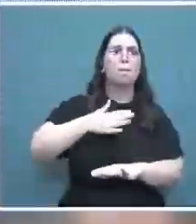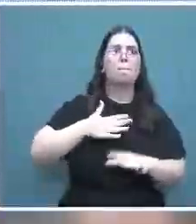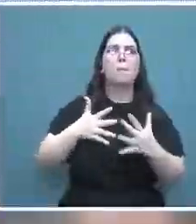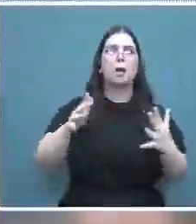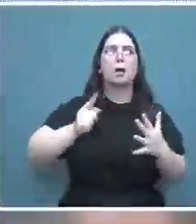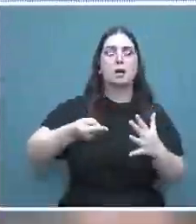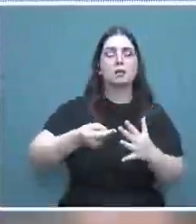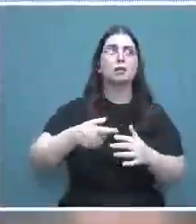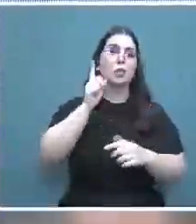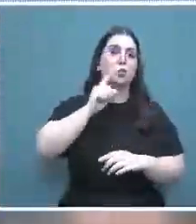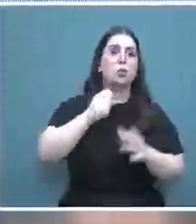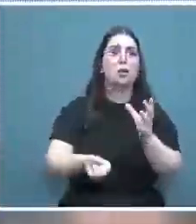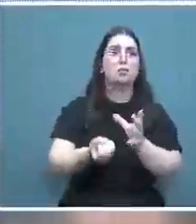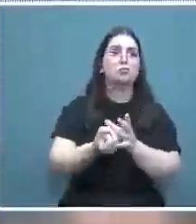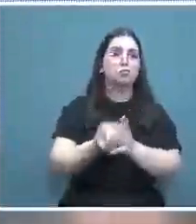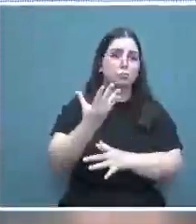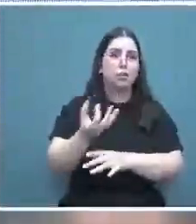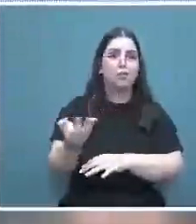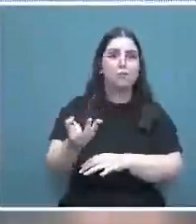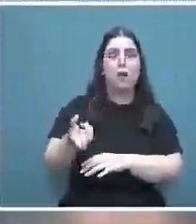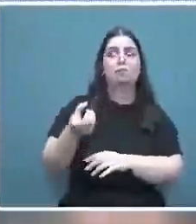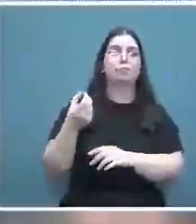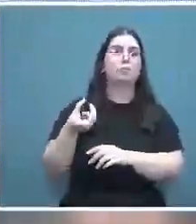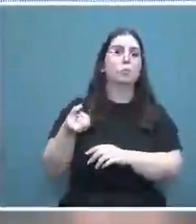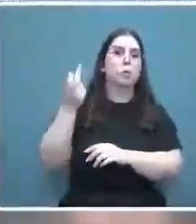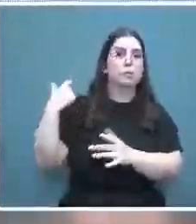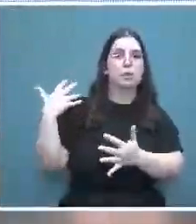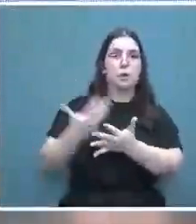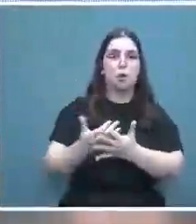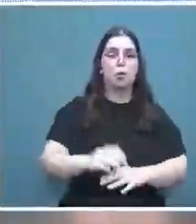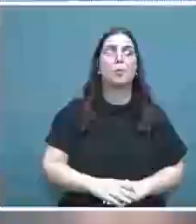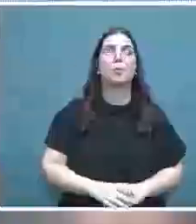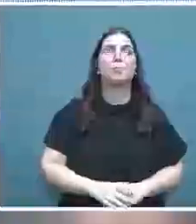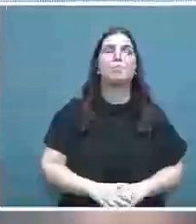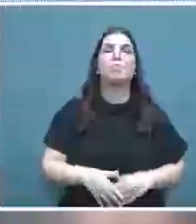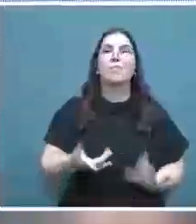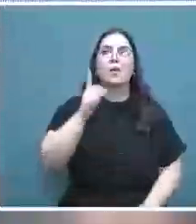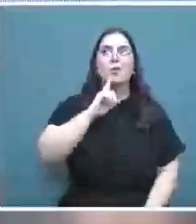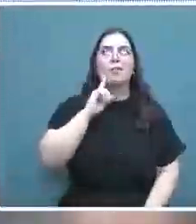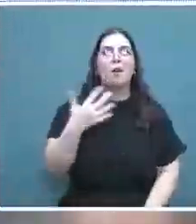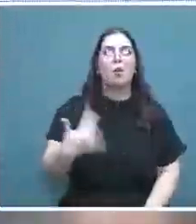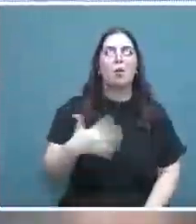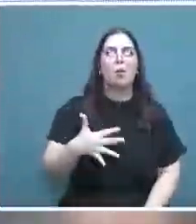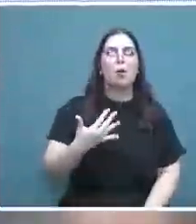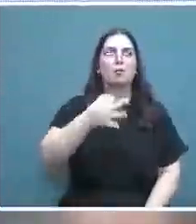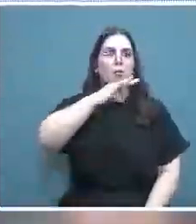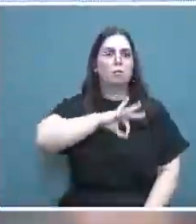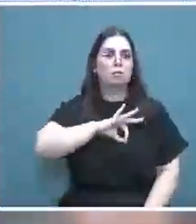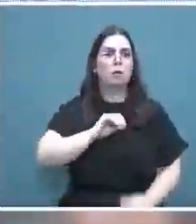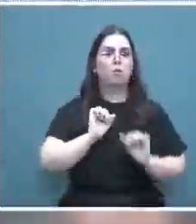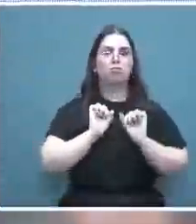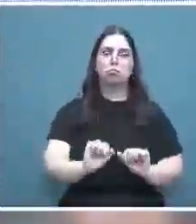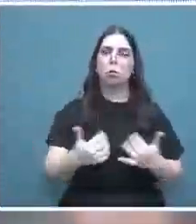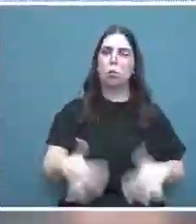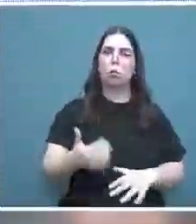by the women by the last year. And women are incredibly interested in their chosen profession that